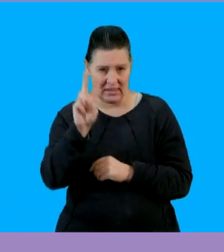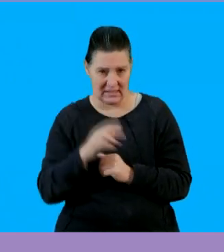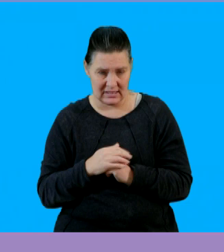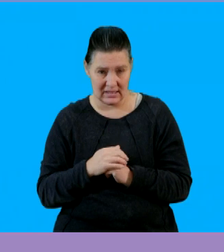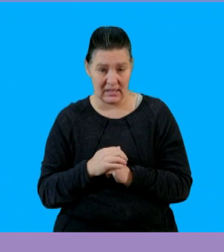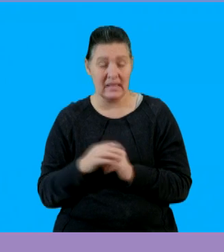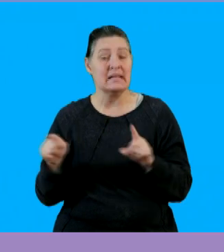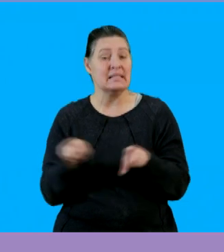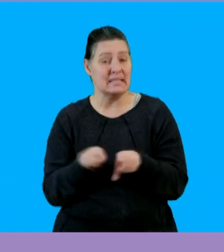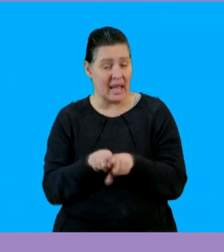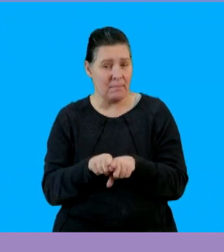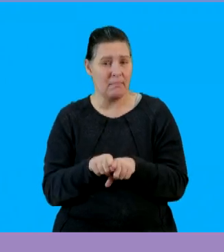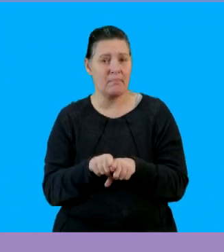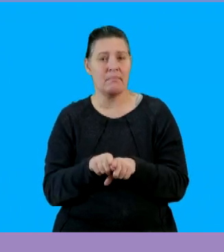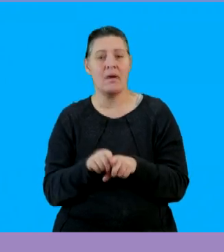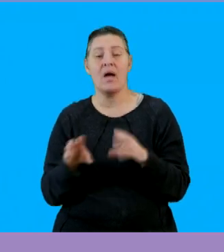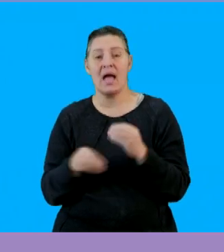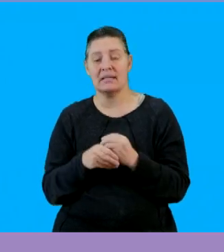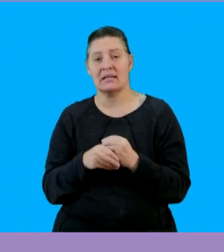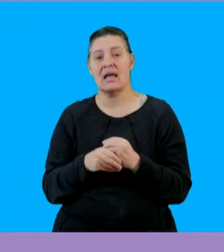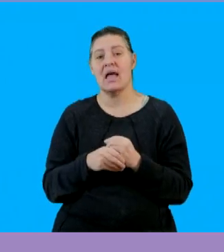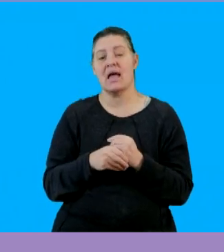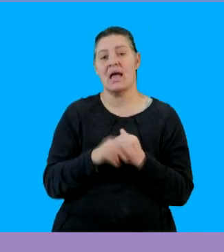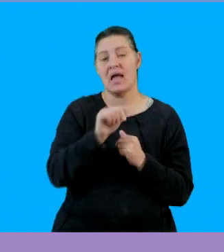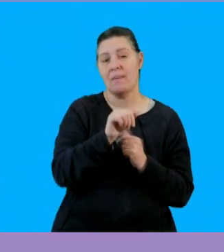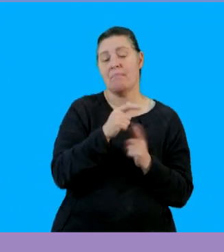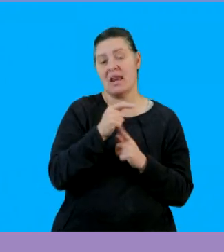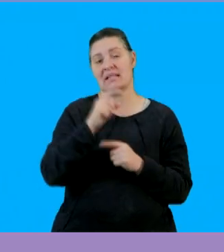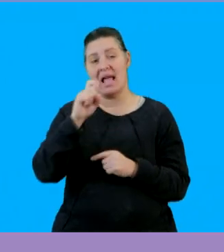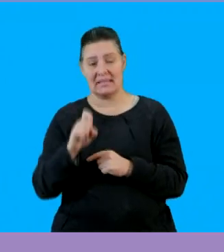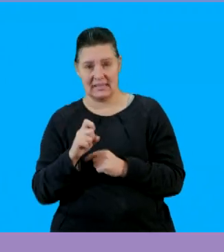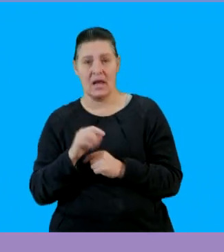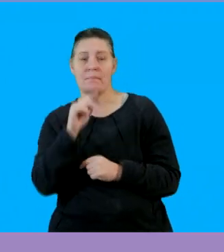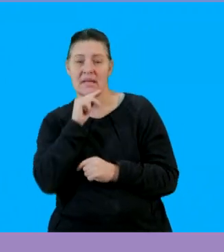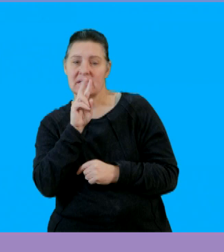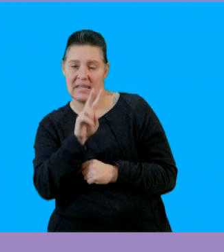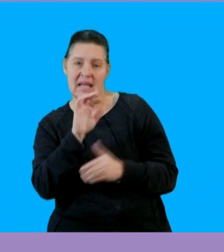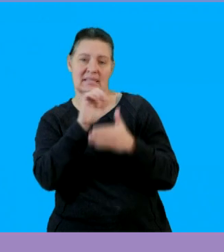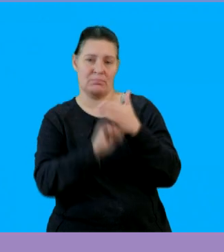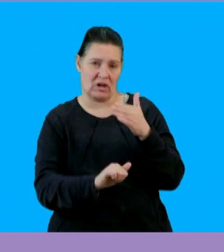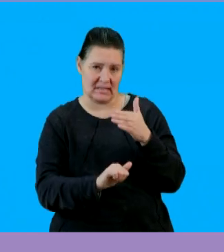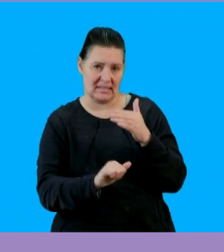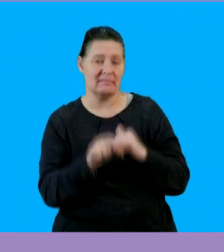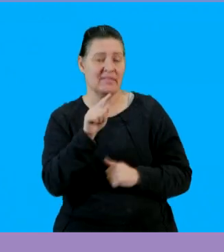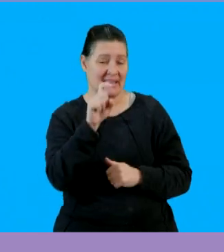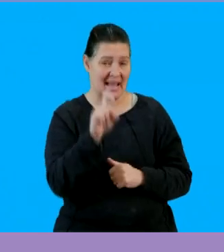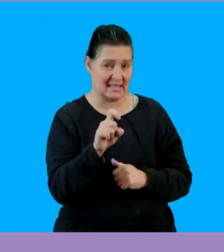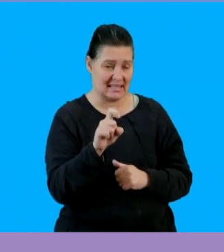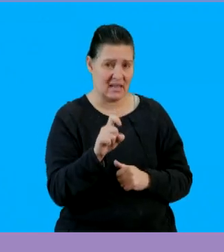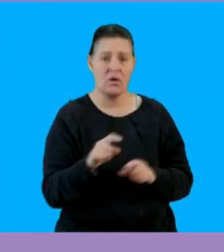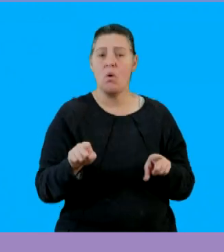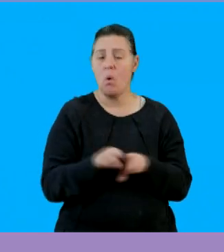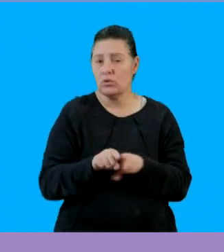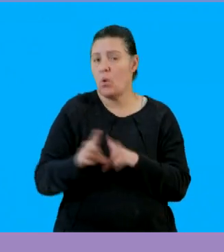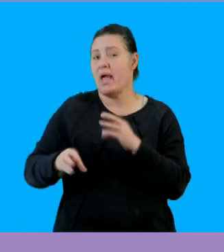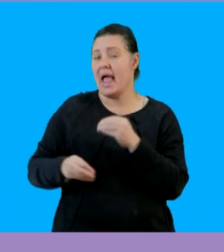2x squared. We are also adding a minus x, but that is the same as subtracting that